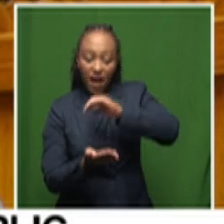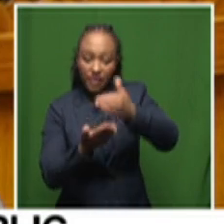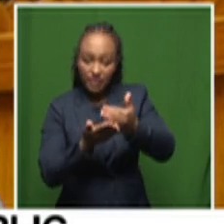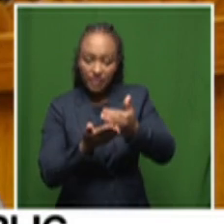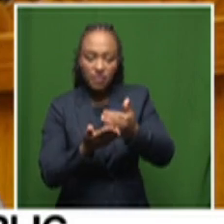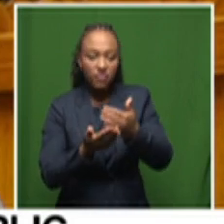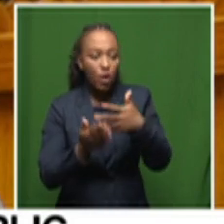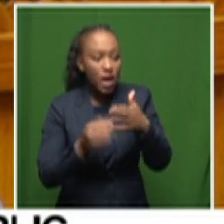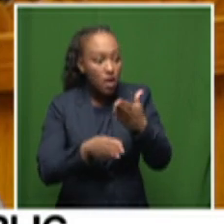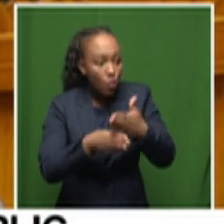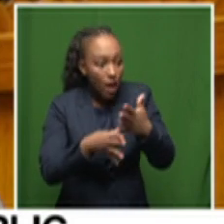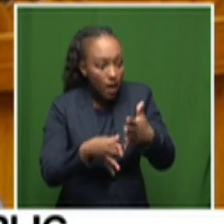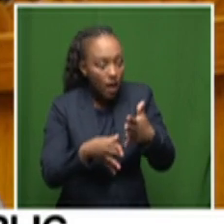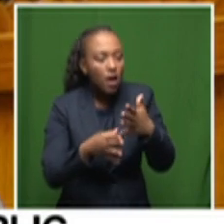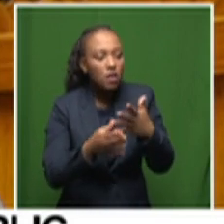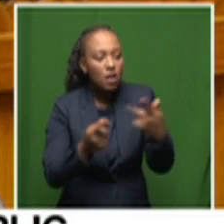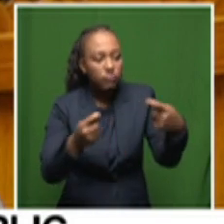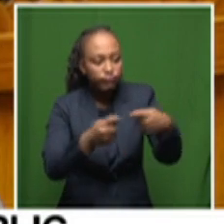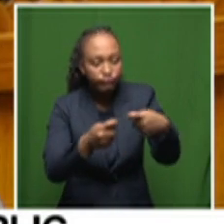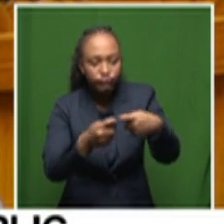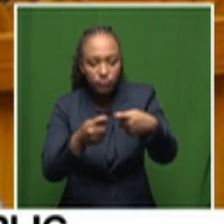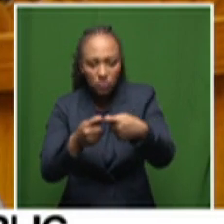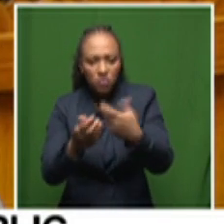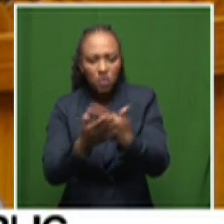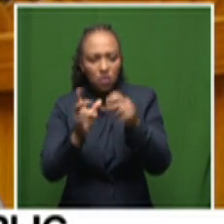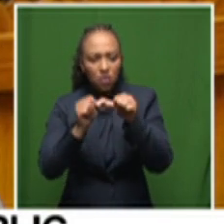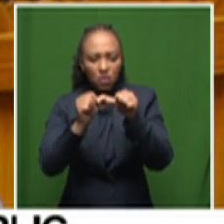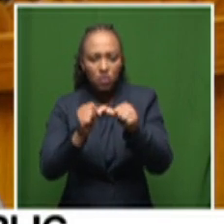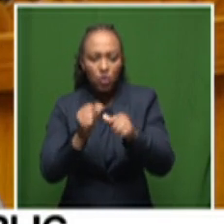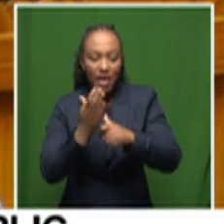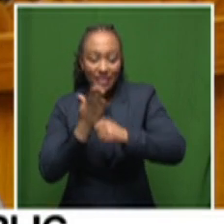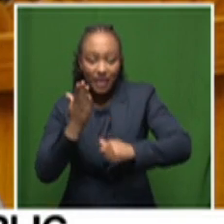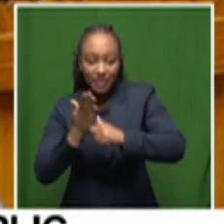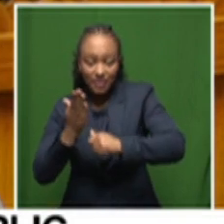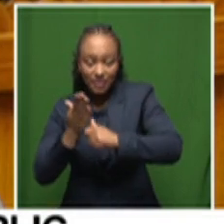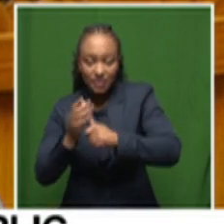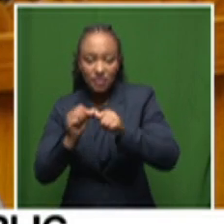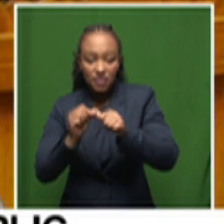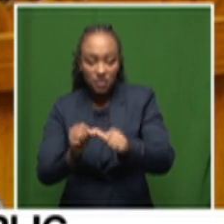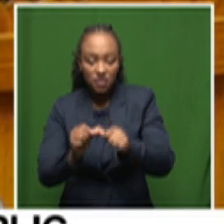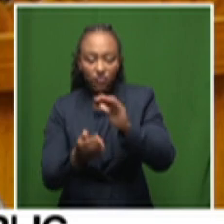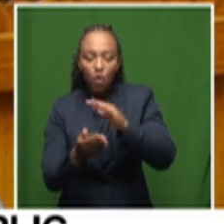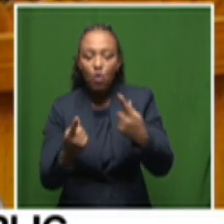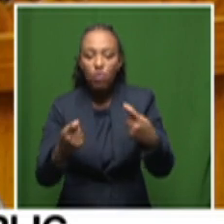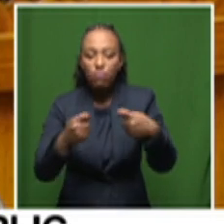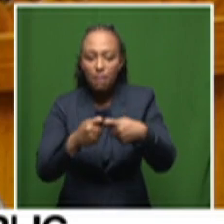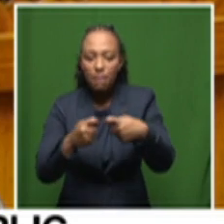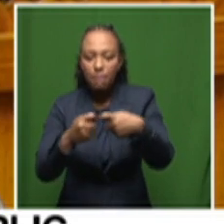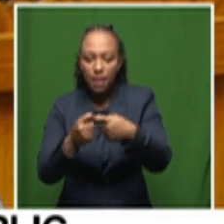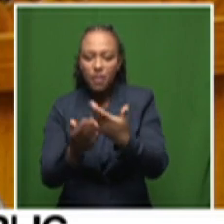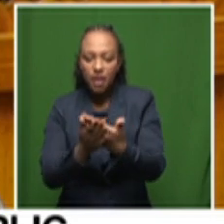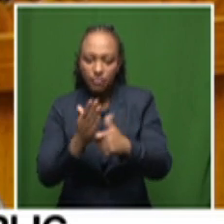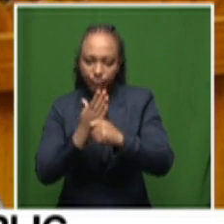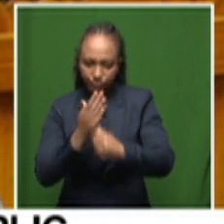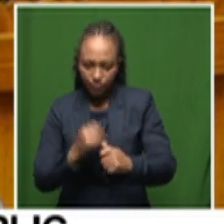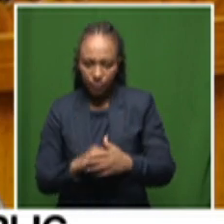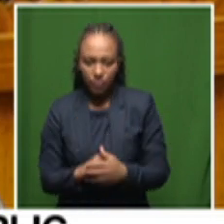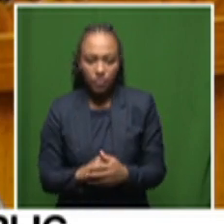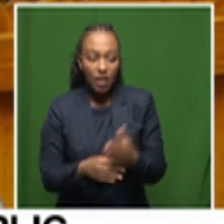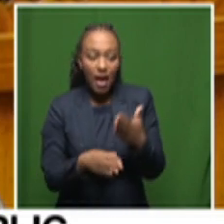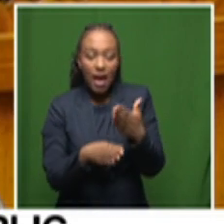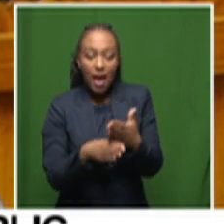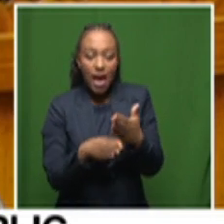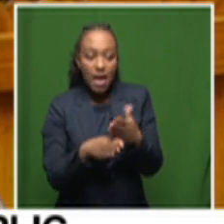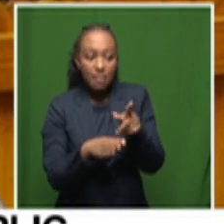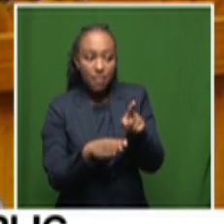enable all workers to continue to enjoy tax deductions on their contributions. We thank the Labour constituency